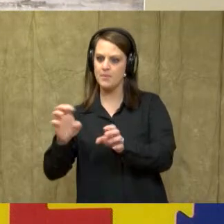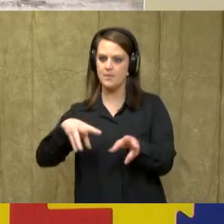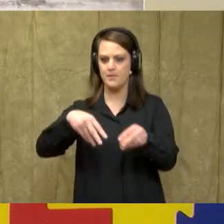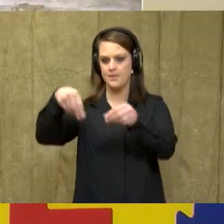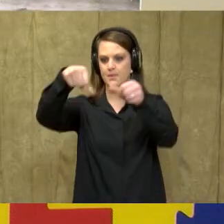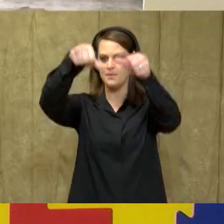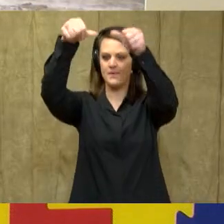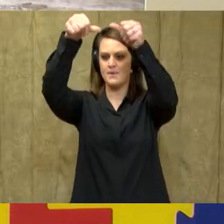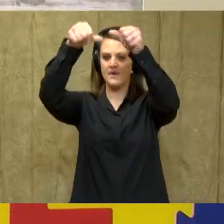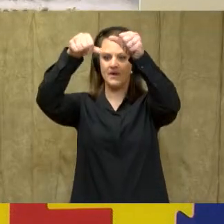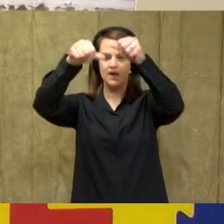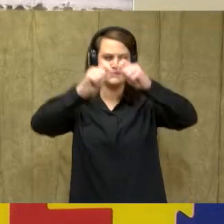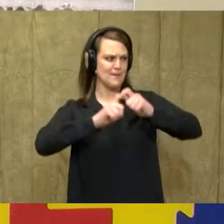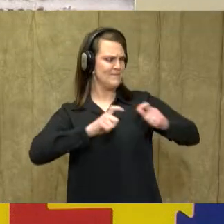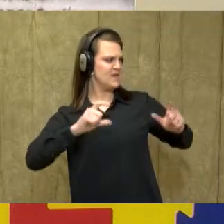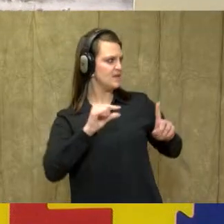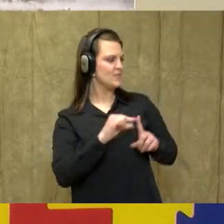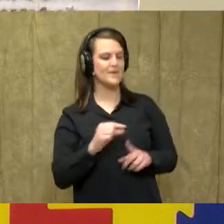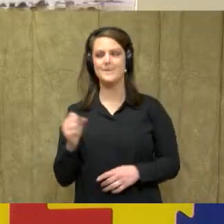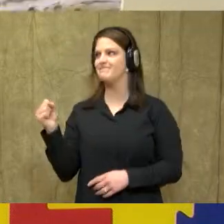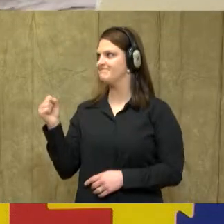rises into the sky.